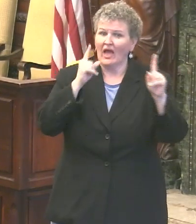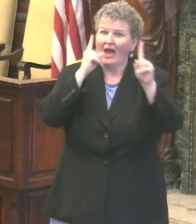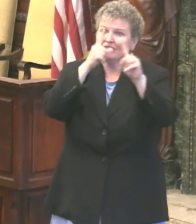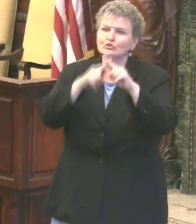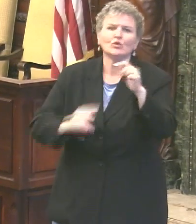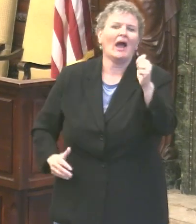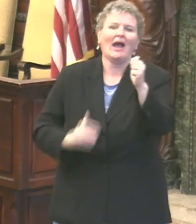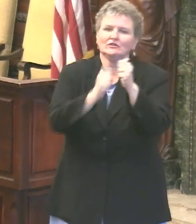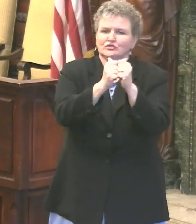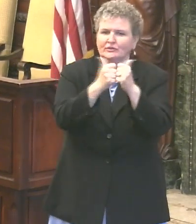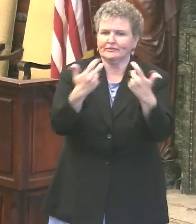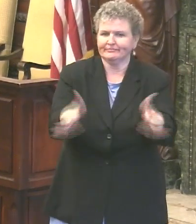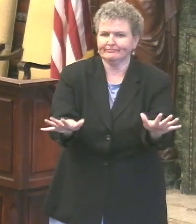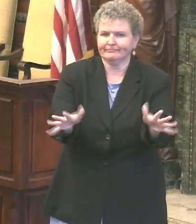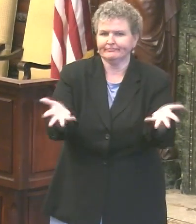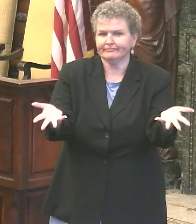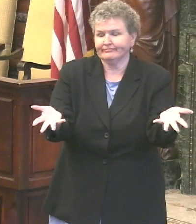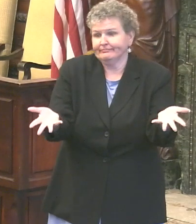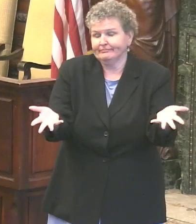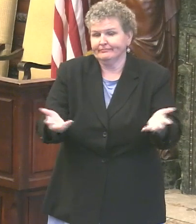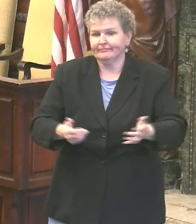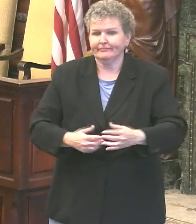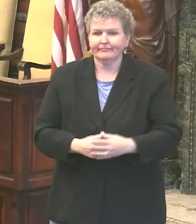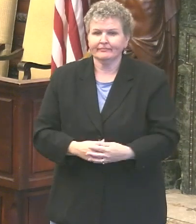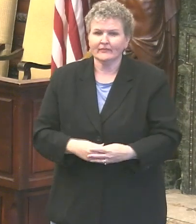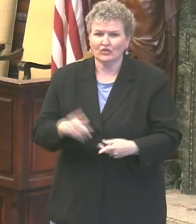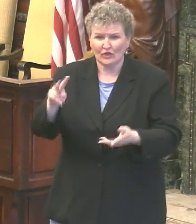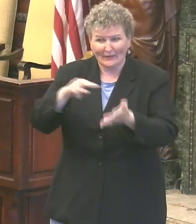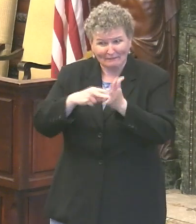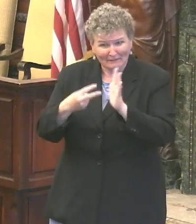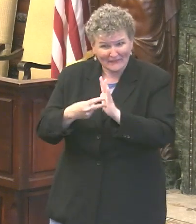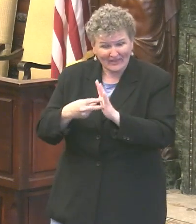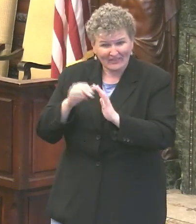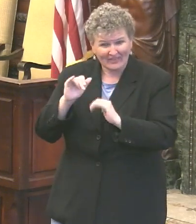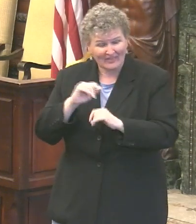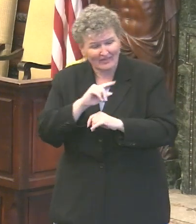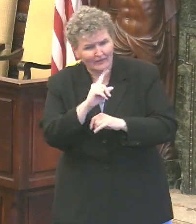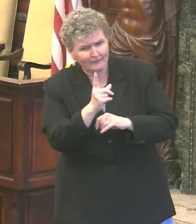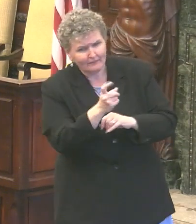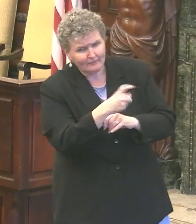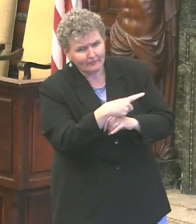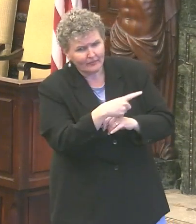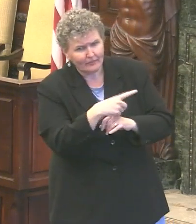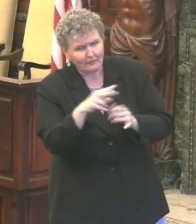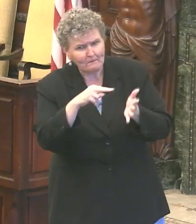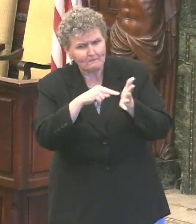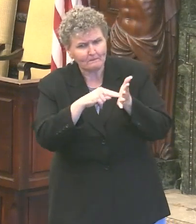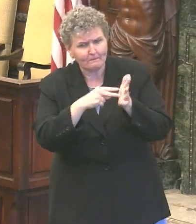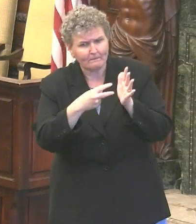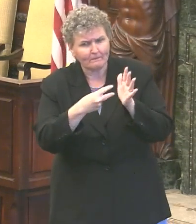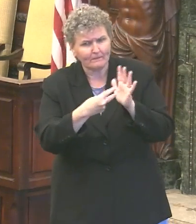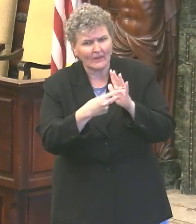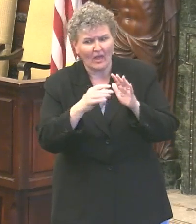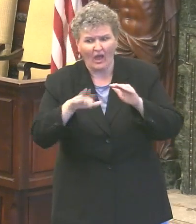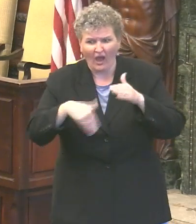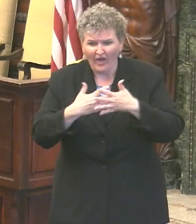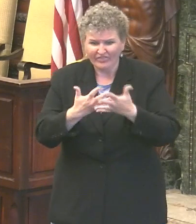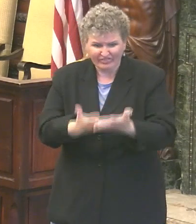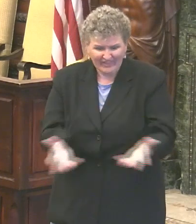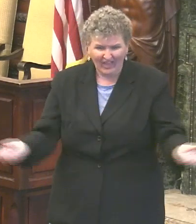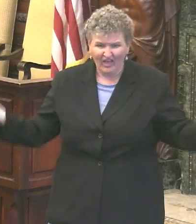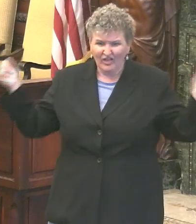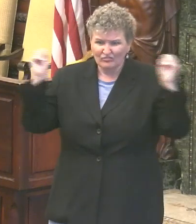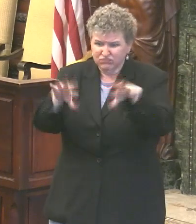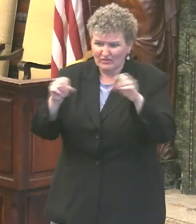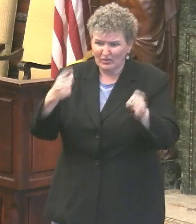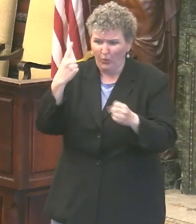that we're dealing with. But does that mean then that all of the materials collected would be going to be